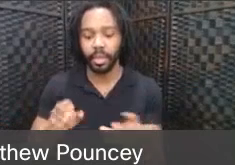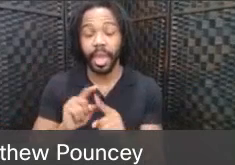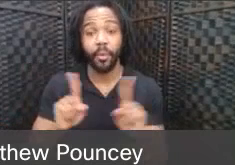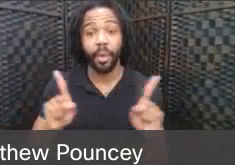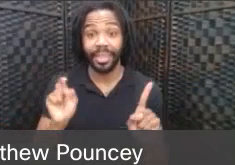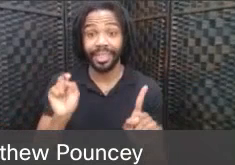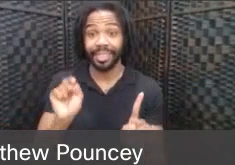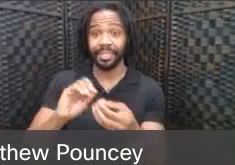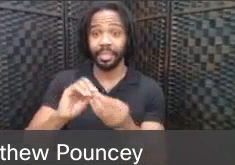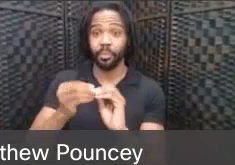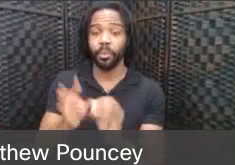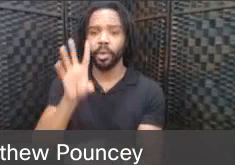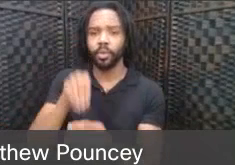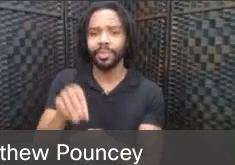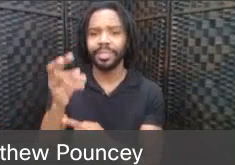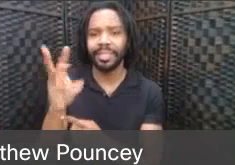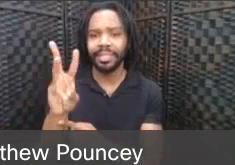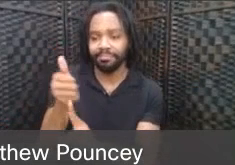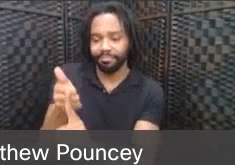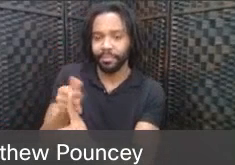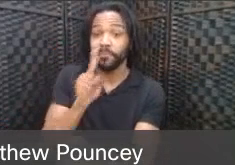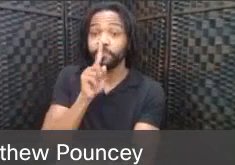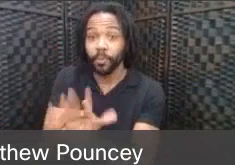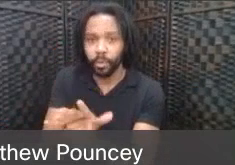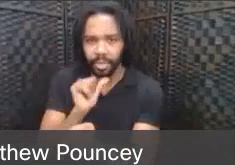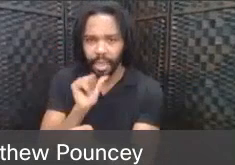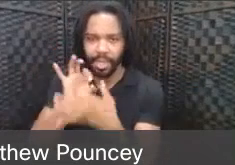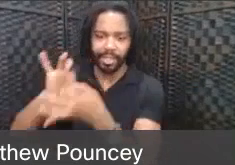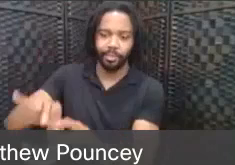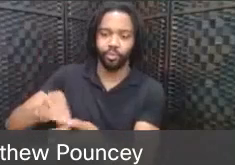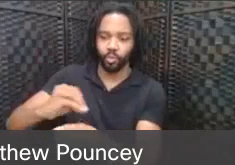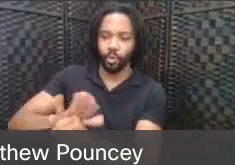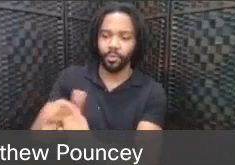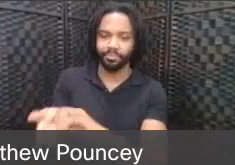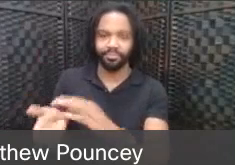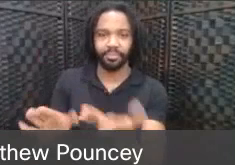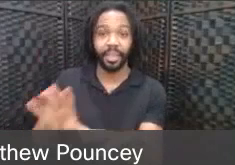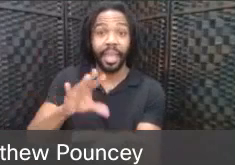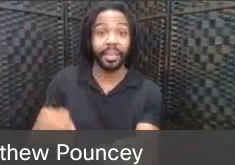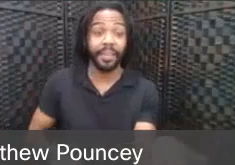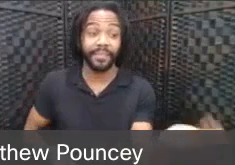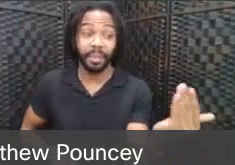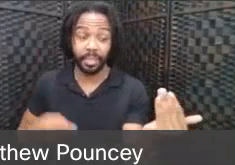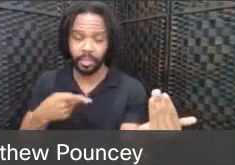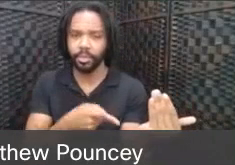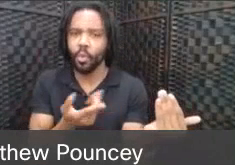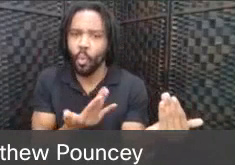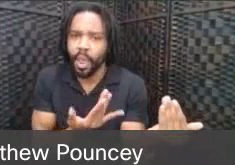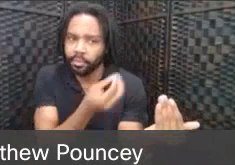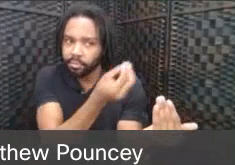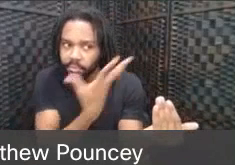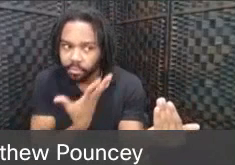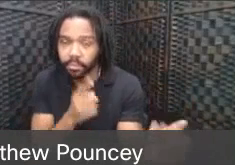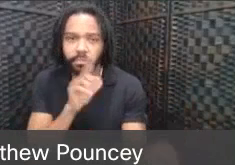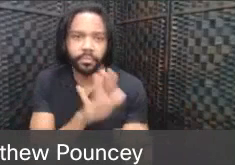includes 16 that have been confirmed as not COVID related and 15 for which we are awaiting